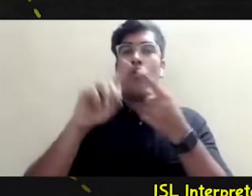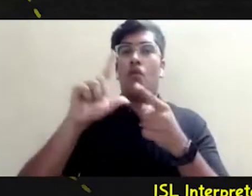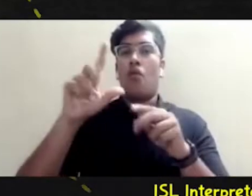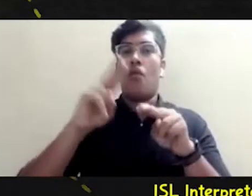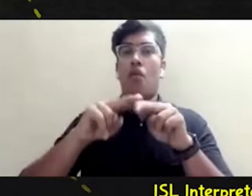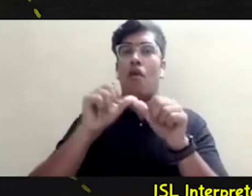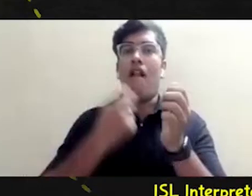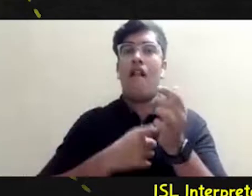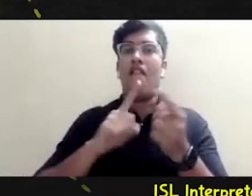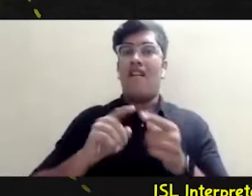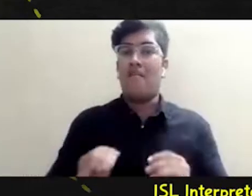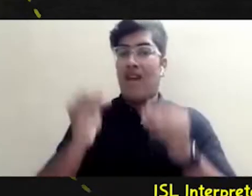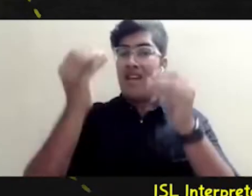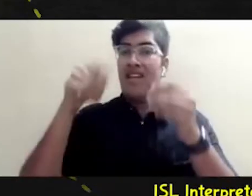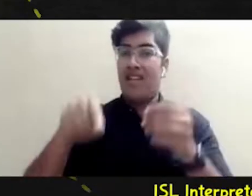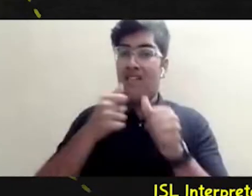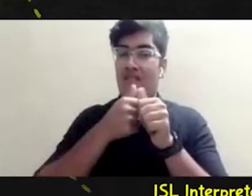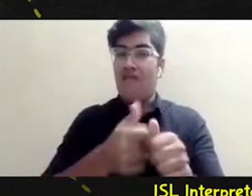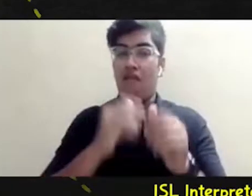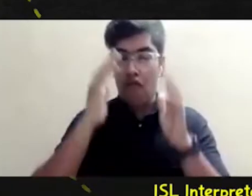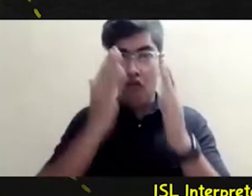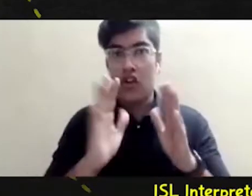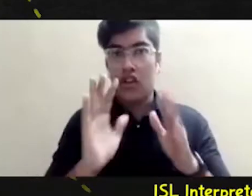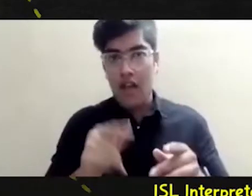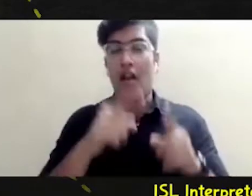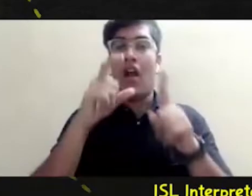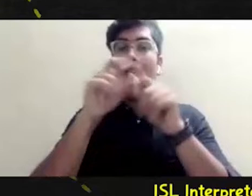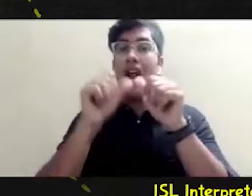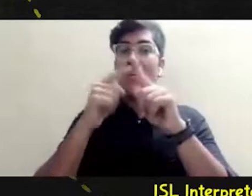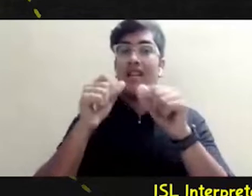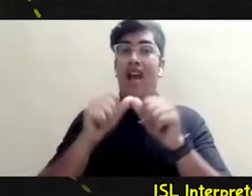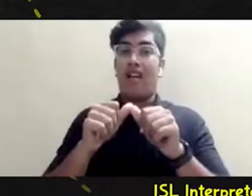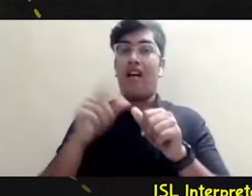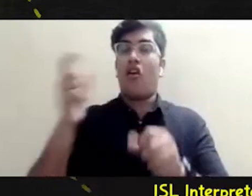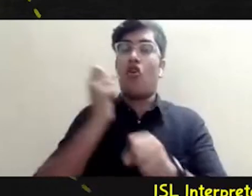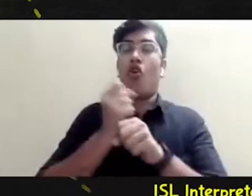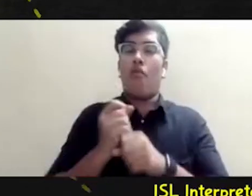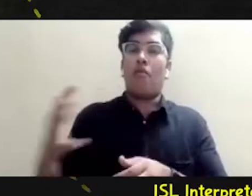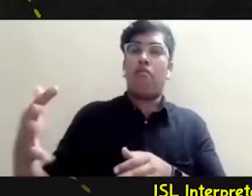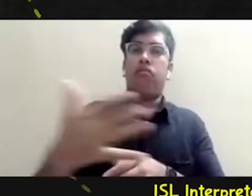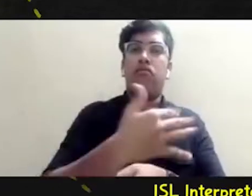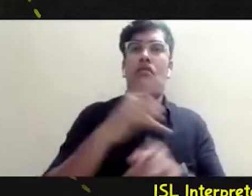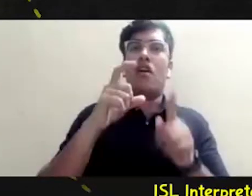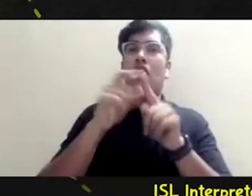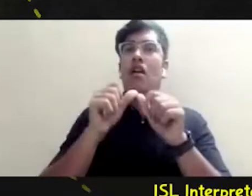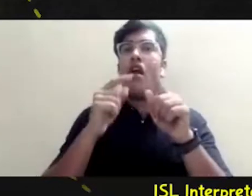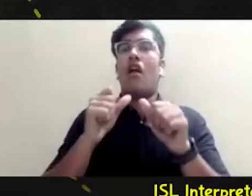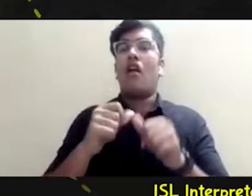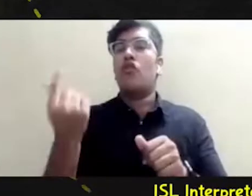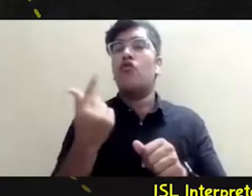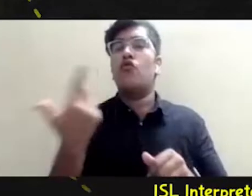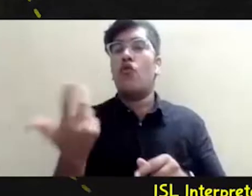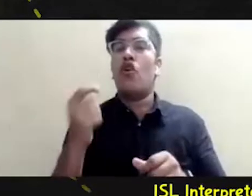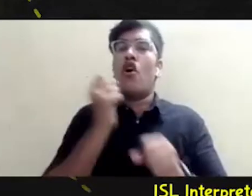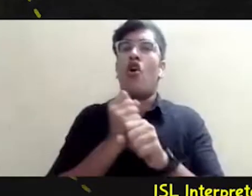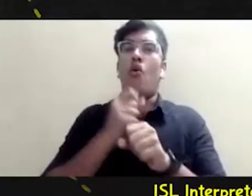understanding about government's demand for data often tends to be, the government is asking for my data, usually using a government issued